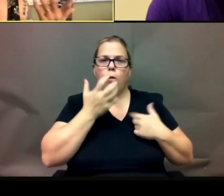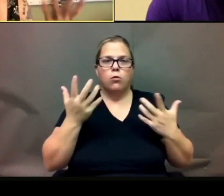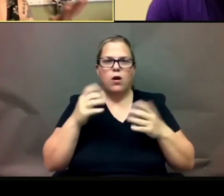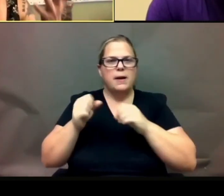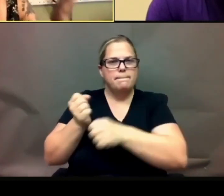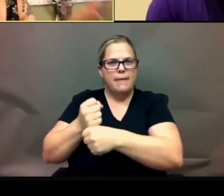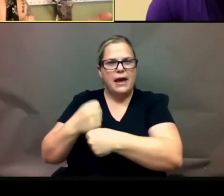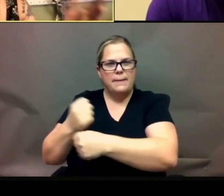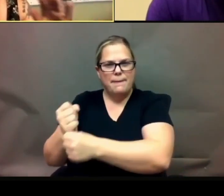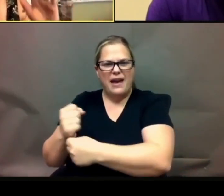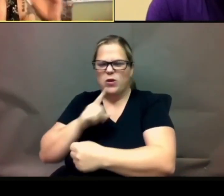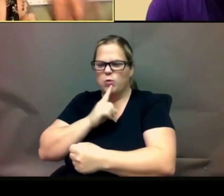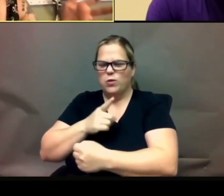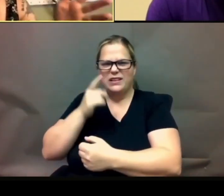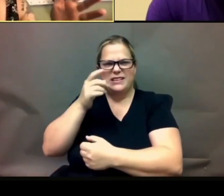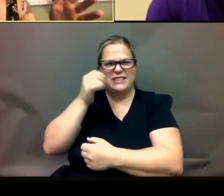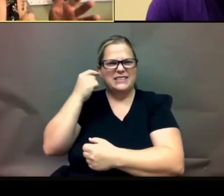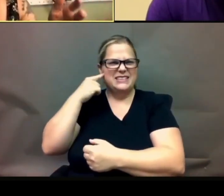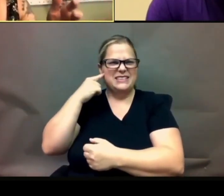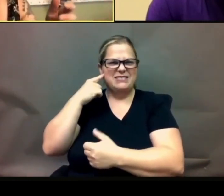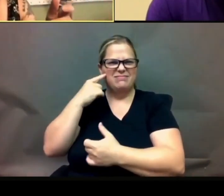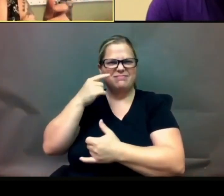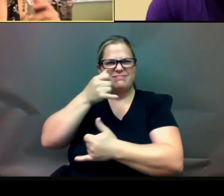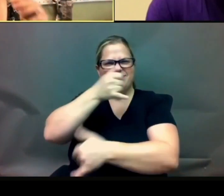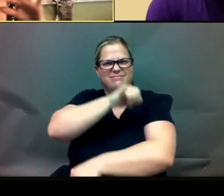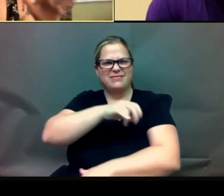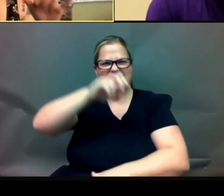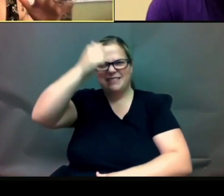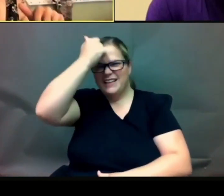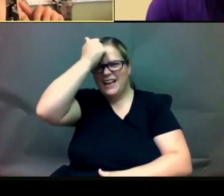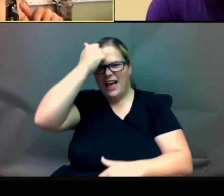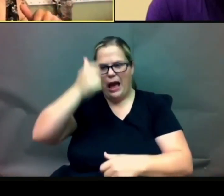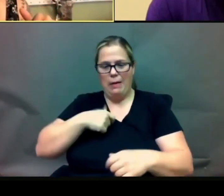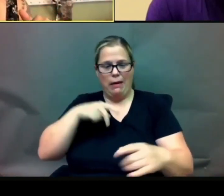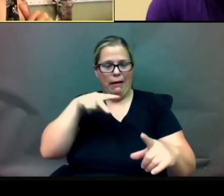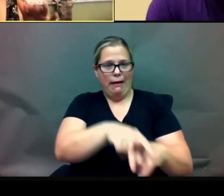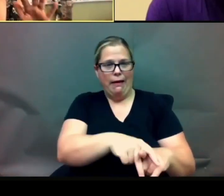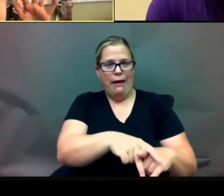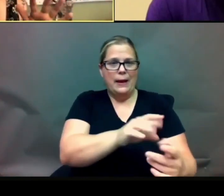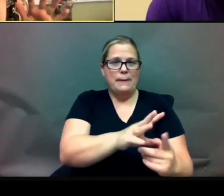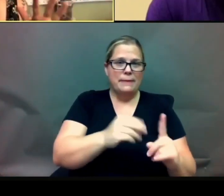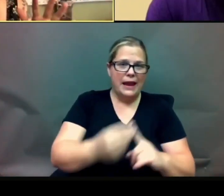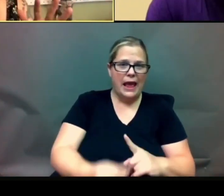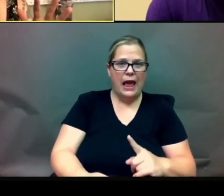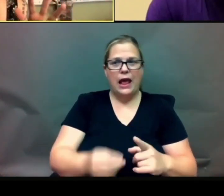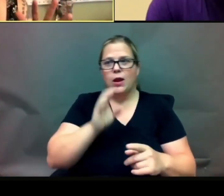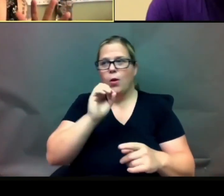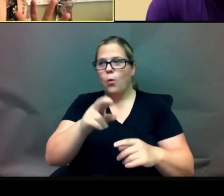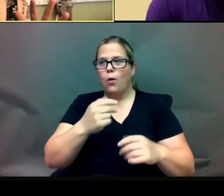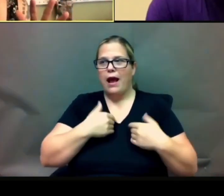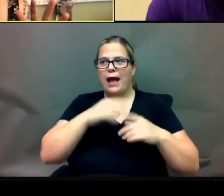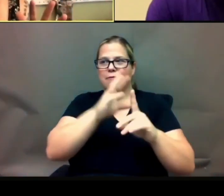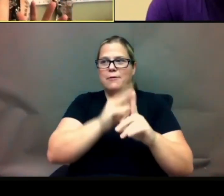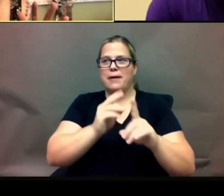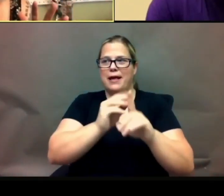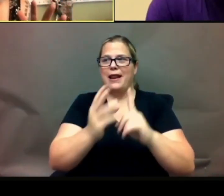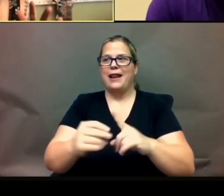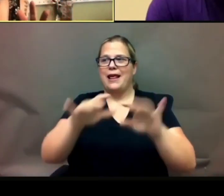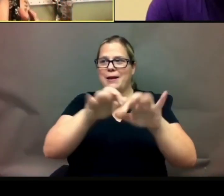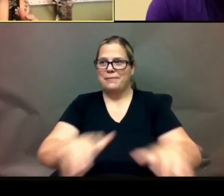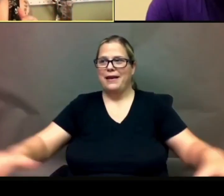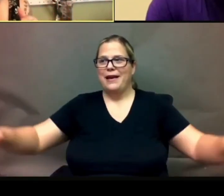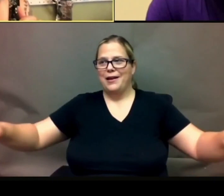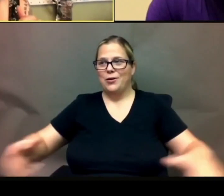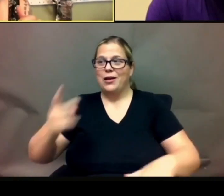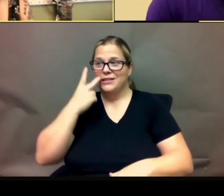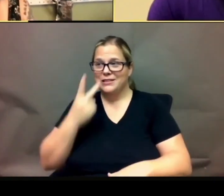this dumb, silly thing where I plug in bananas and I play a banana piano. And I saw teachers do that and then put it on the